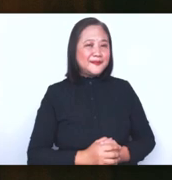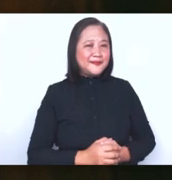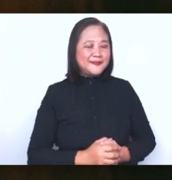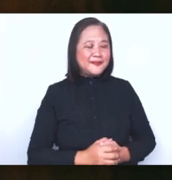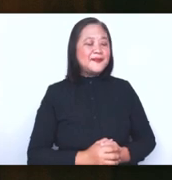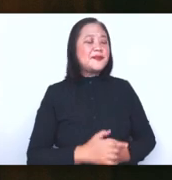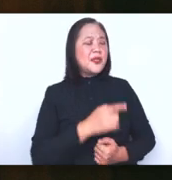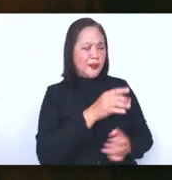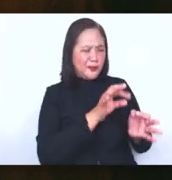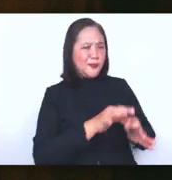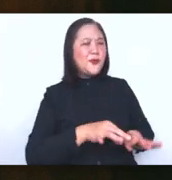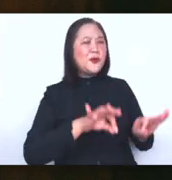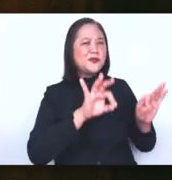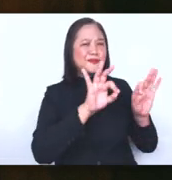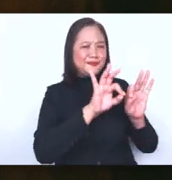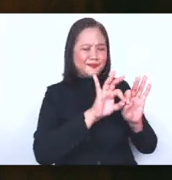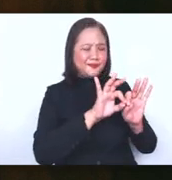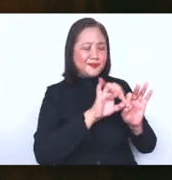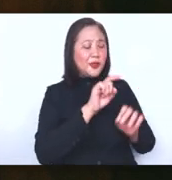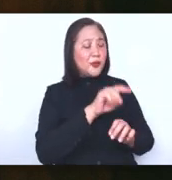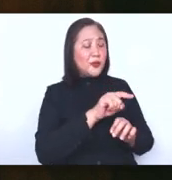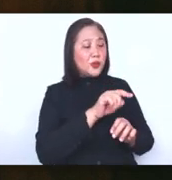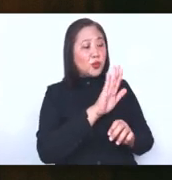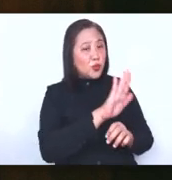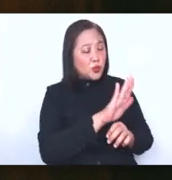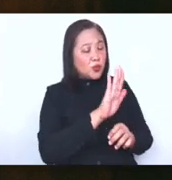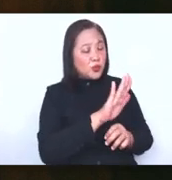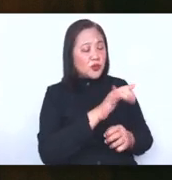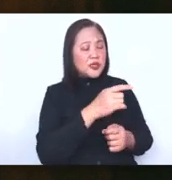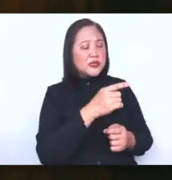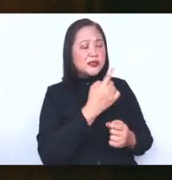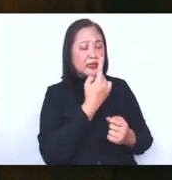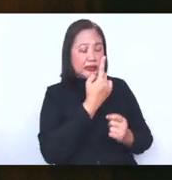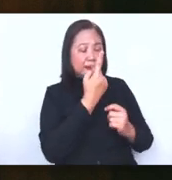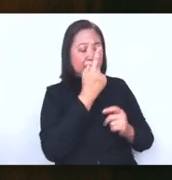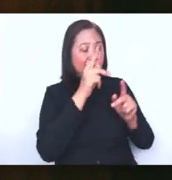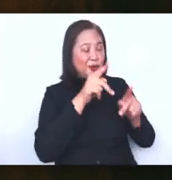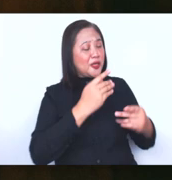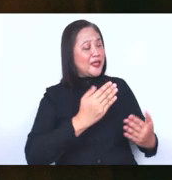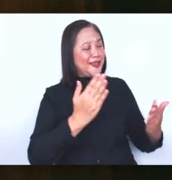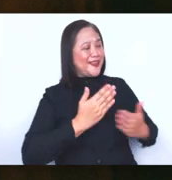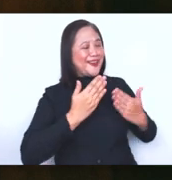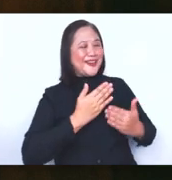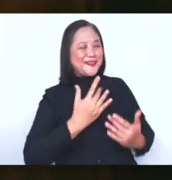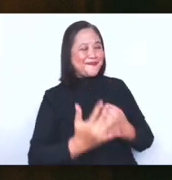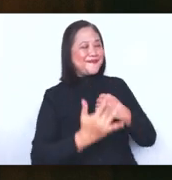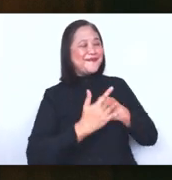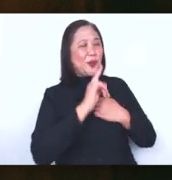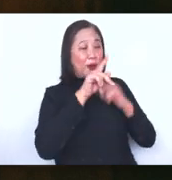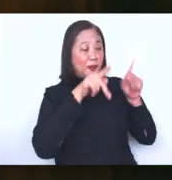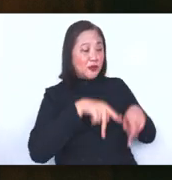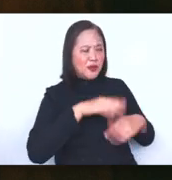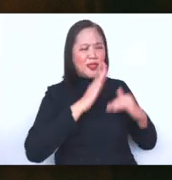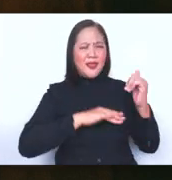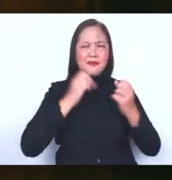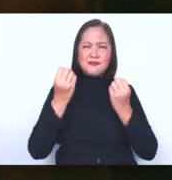mas mahalaga ang naudyok mo ang iisang tao kesa sa libo-libong